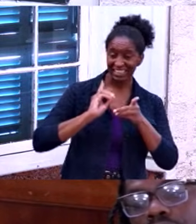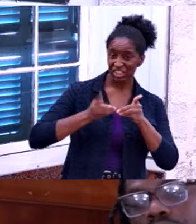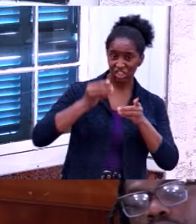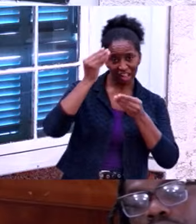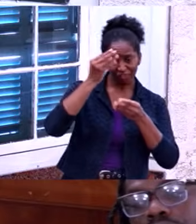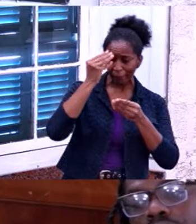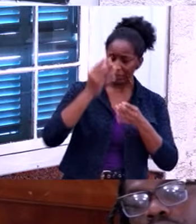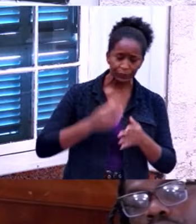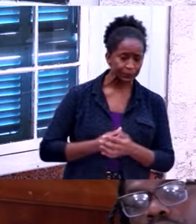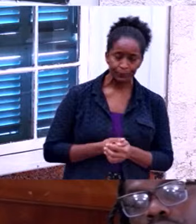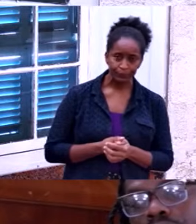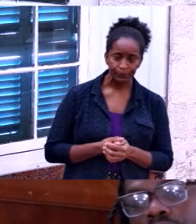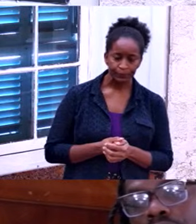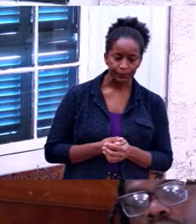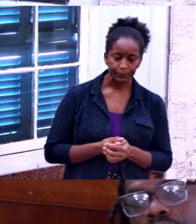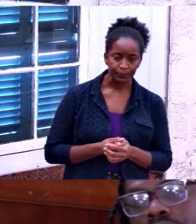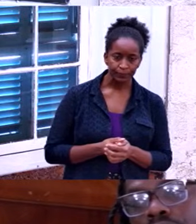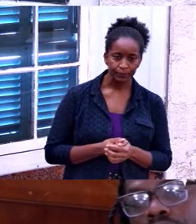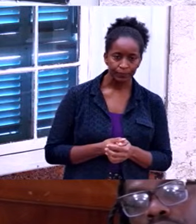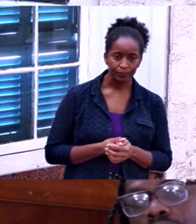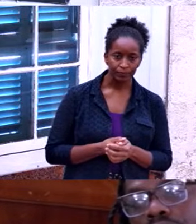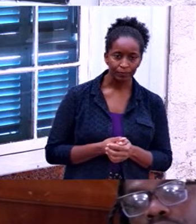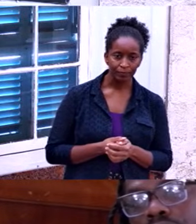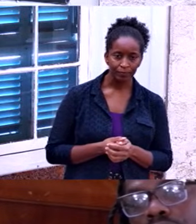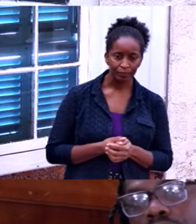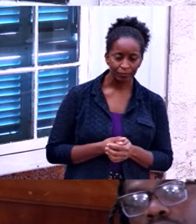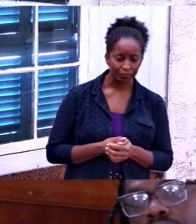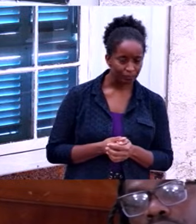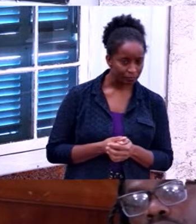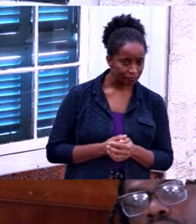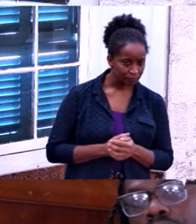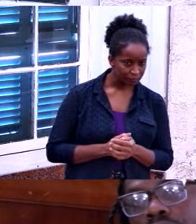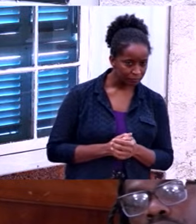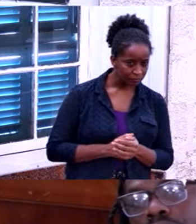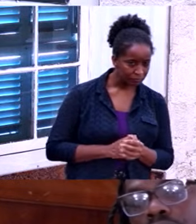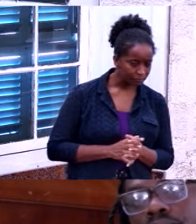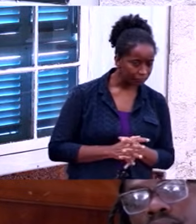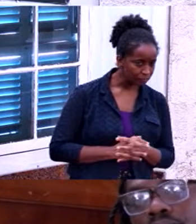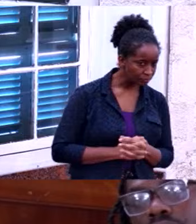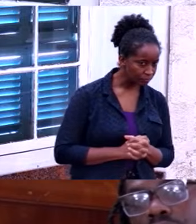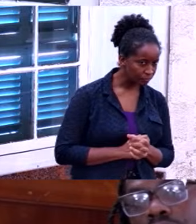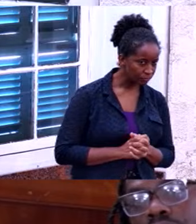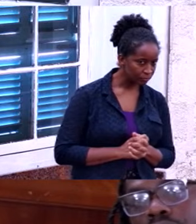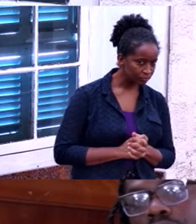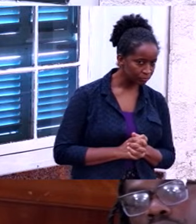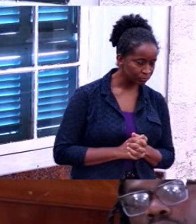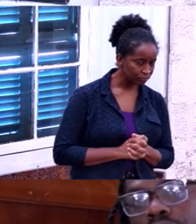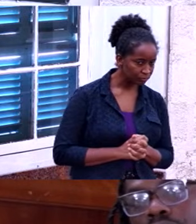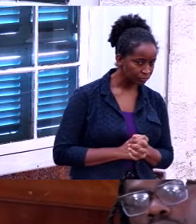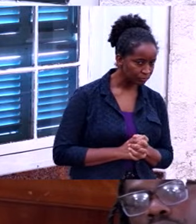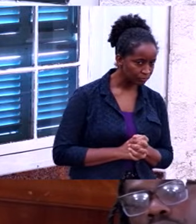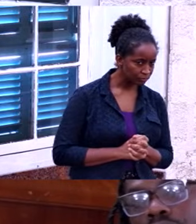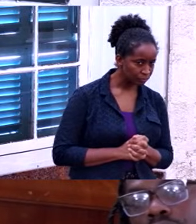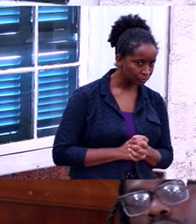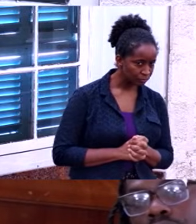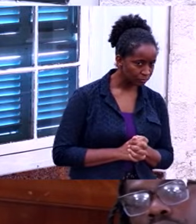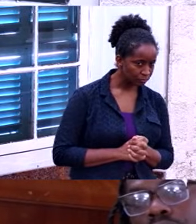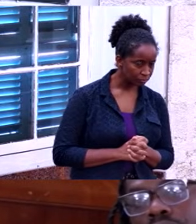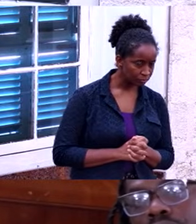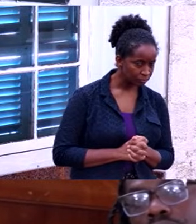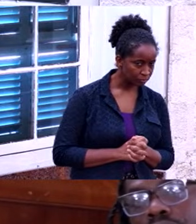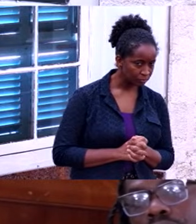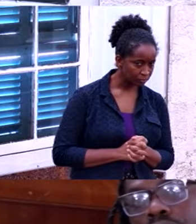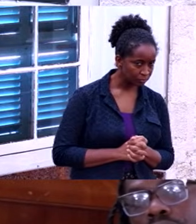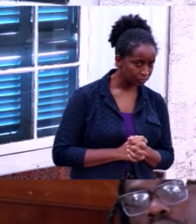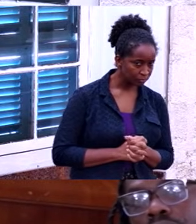ministers who have the expertise in a particular area are able to guide and contribute to the debates. We can't put ourselves in a situation, Mr.